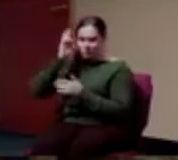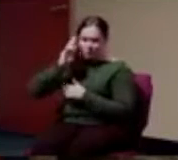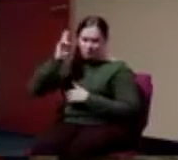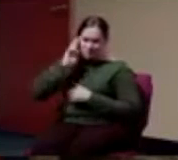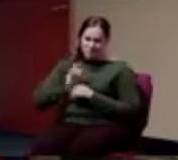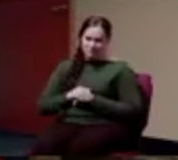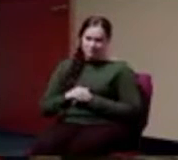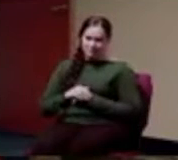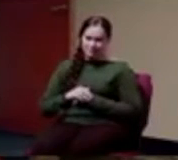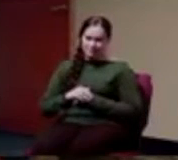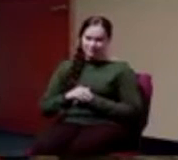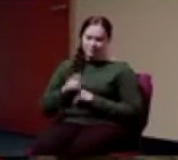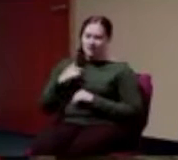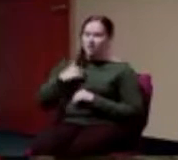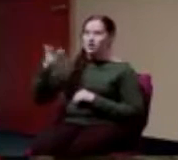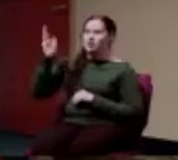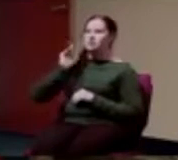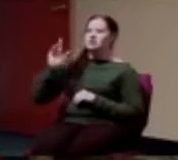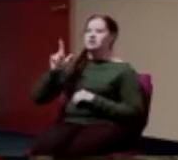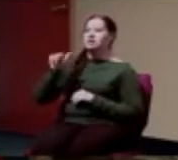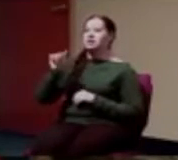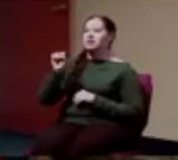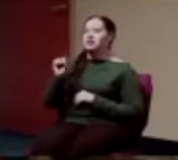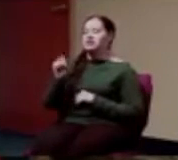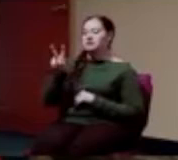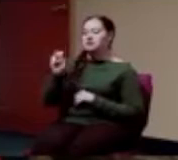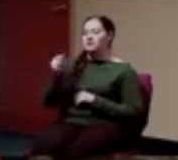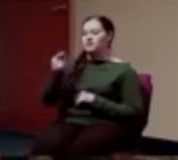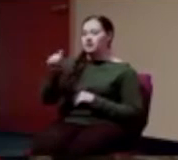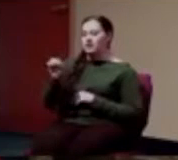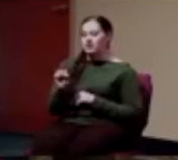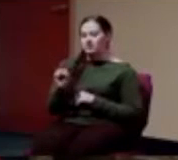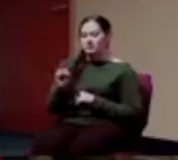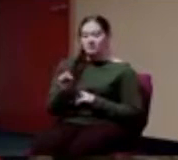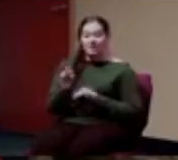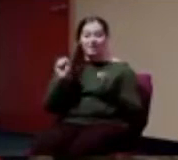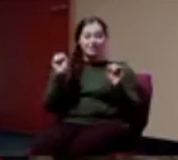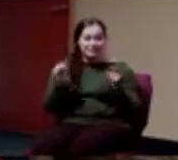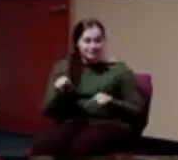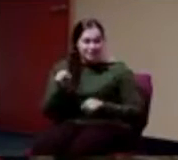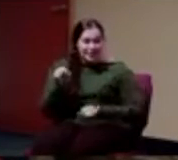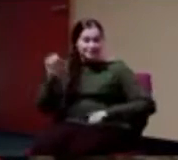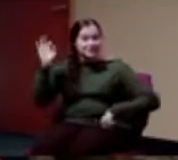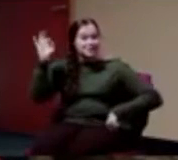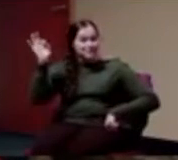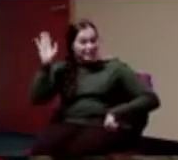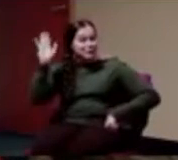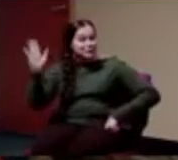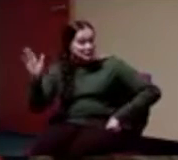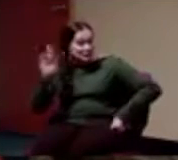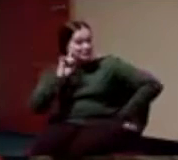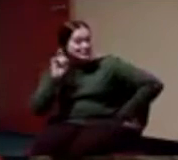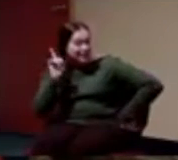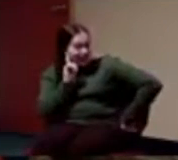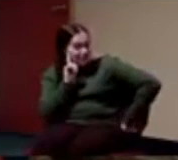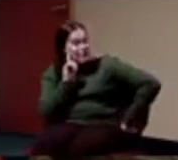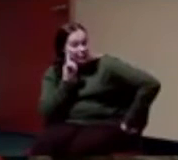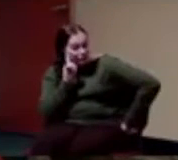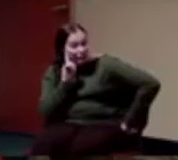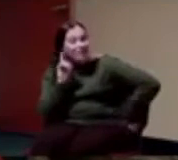I was in Las Vegas earlier this year. Oh, yes, pastors have heard of and actually been to Las Vegas.